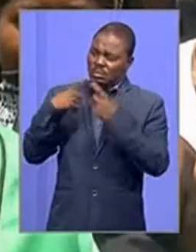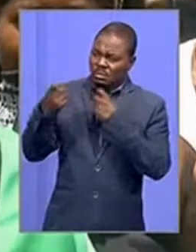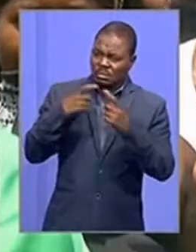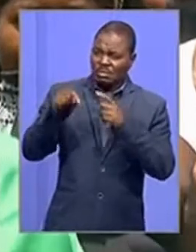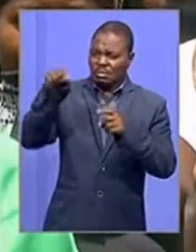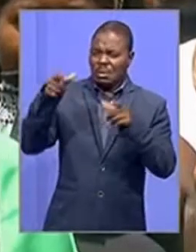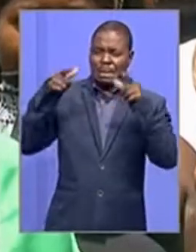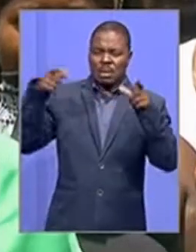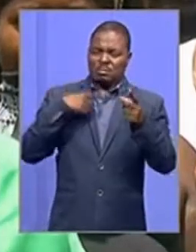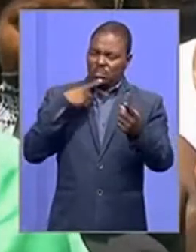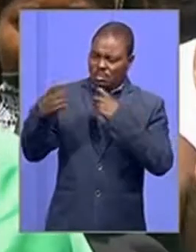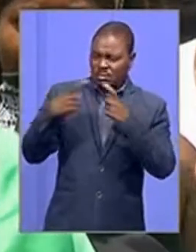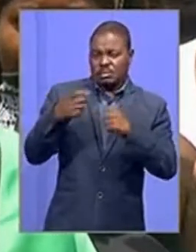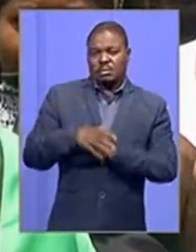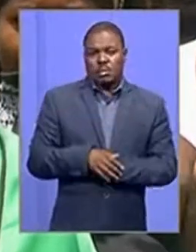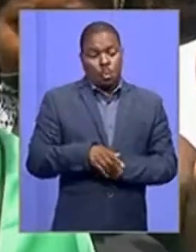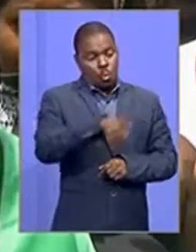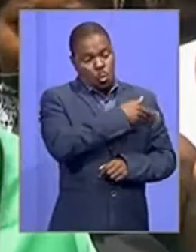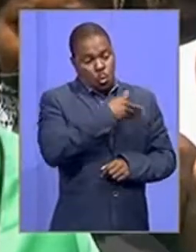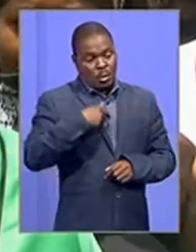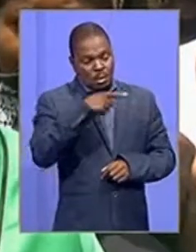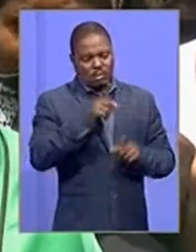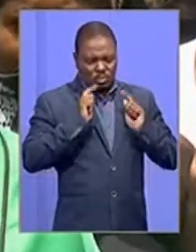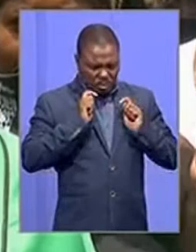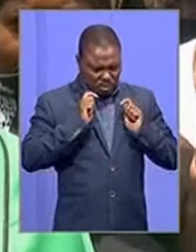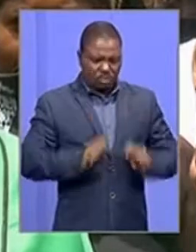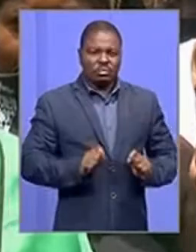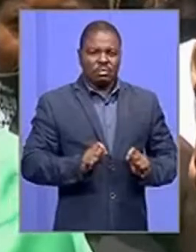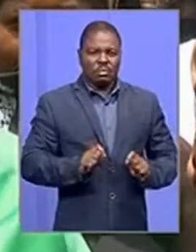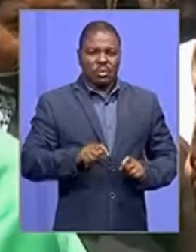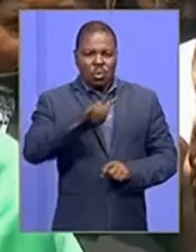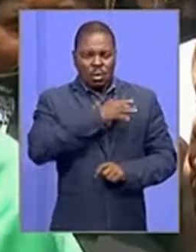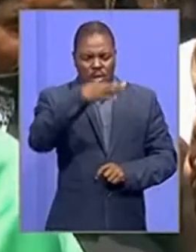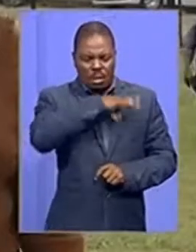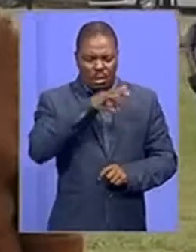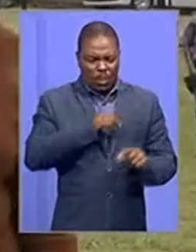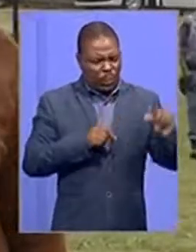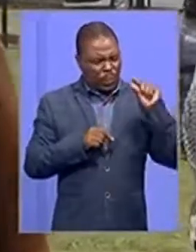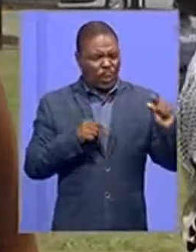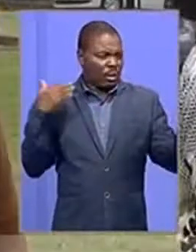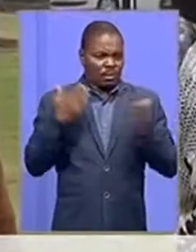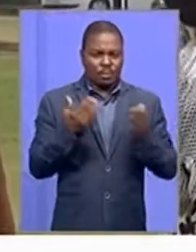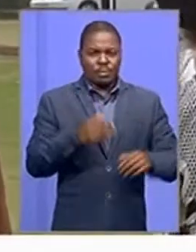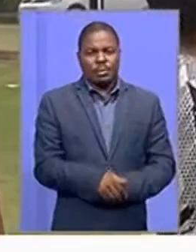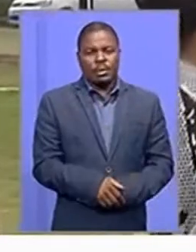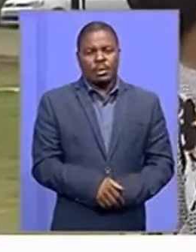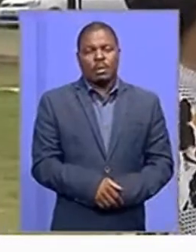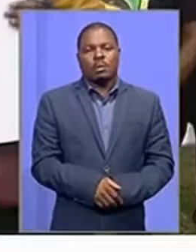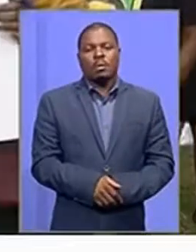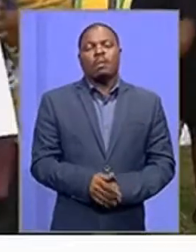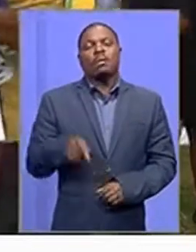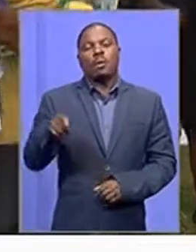Mega, that women are tired of being paid peanuts. Letona la basadi kantorong